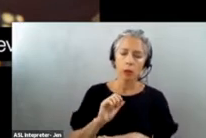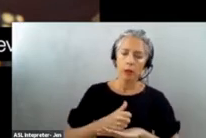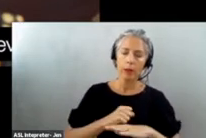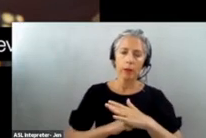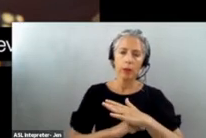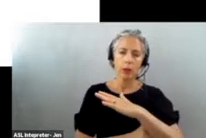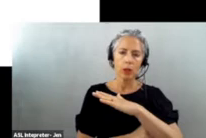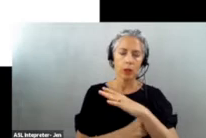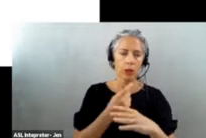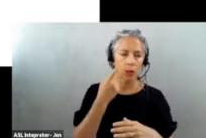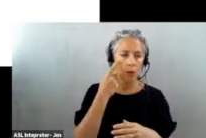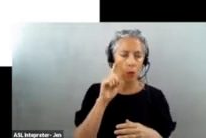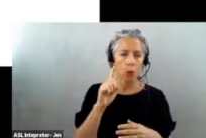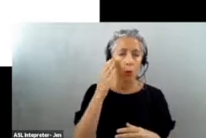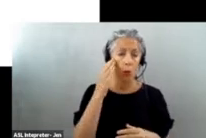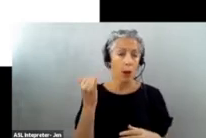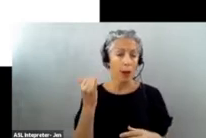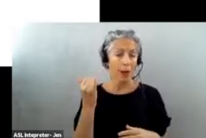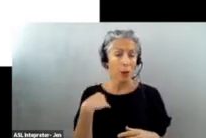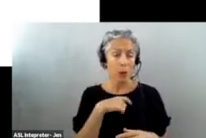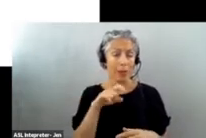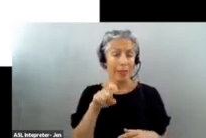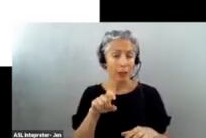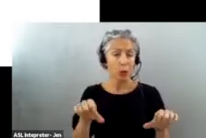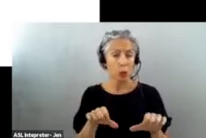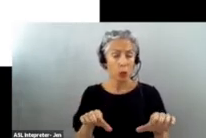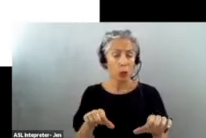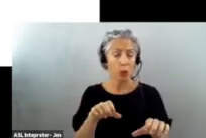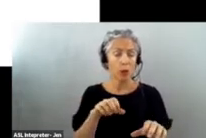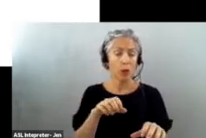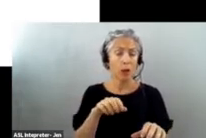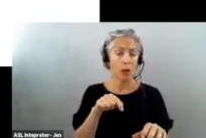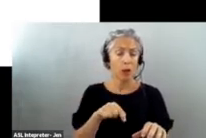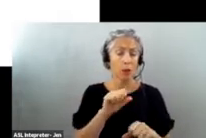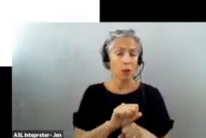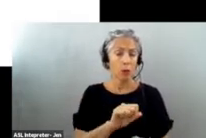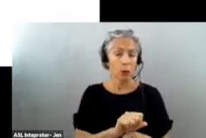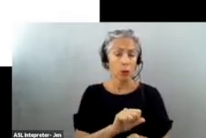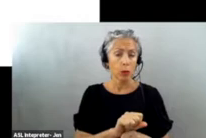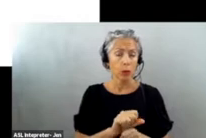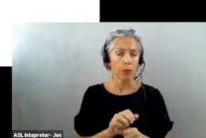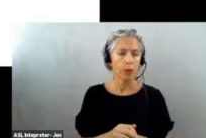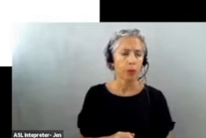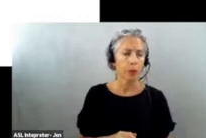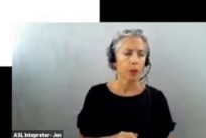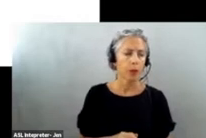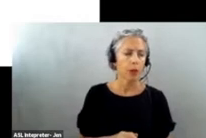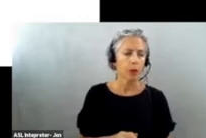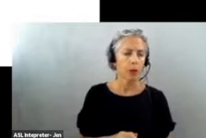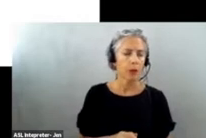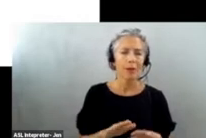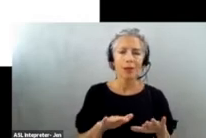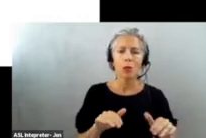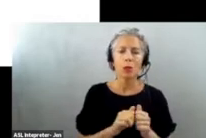for why we need to do this. So we know that there is a challenge for children